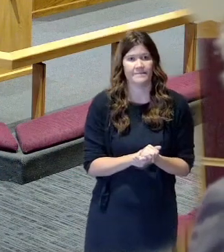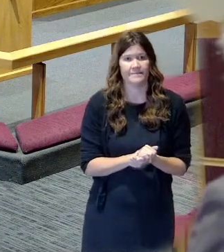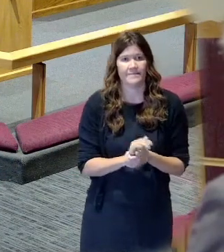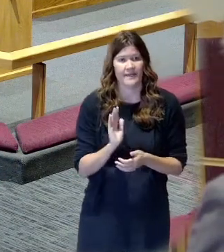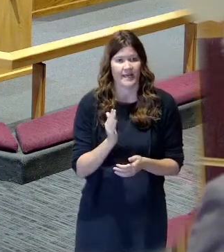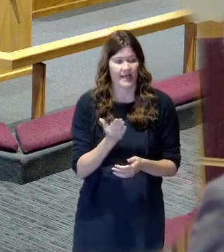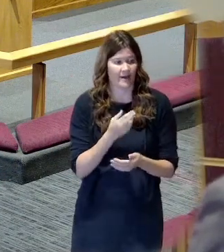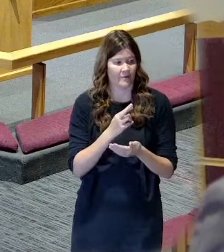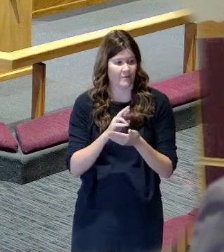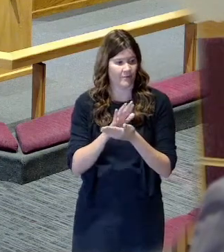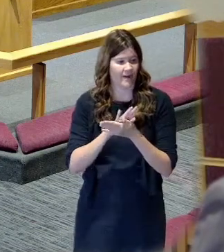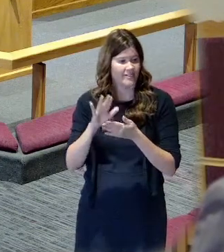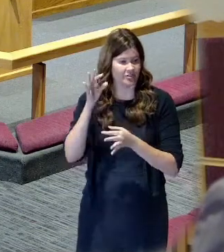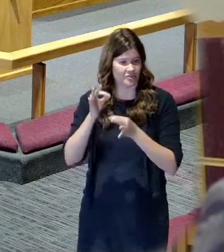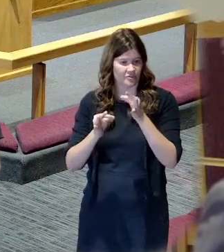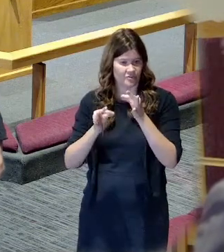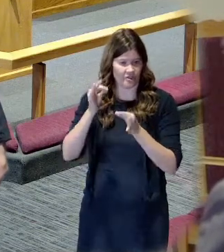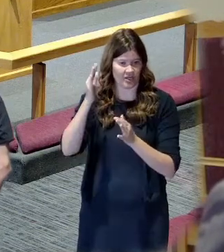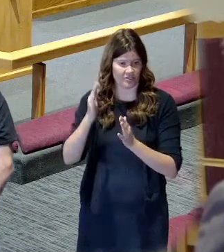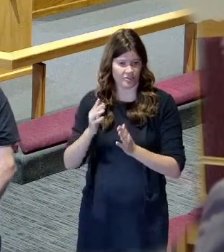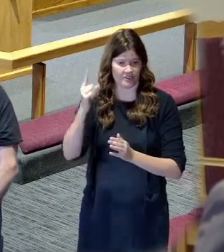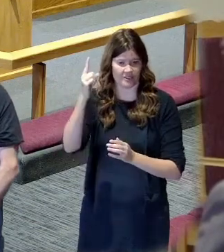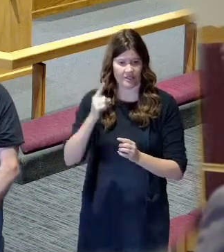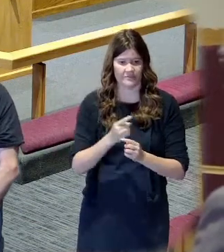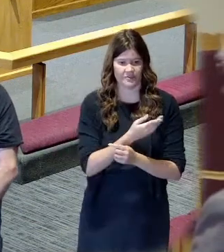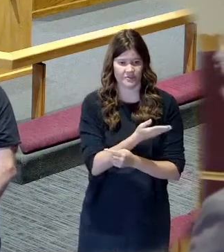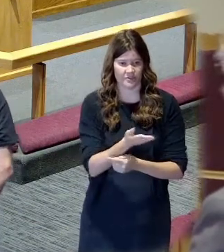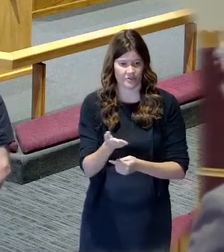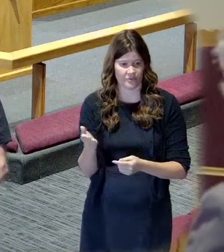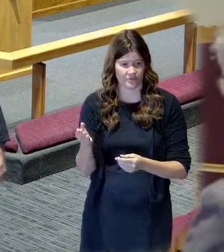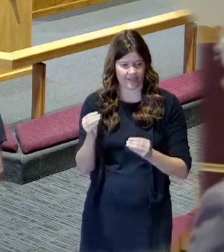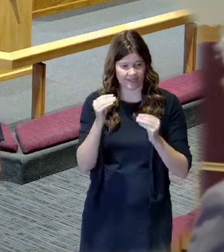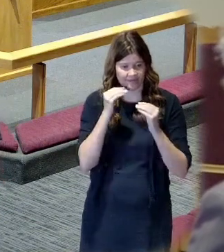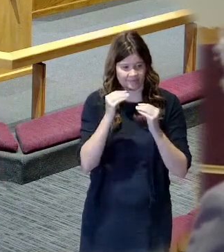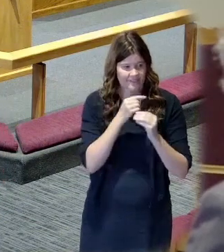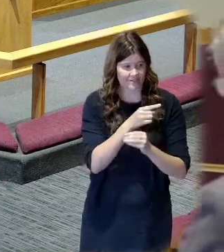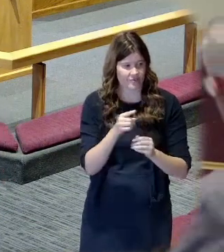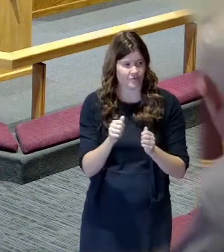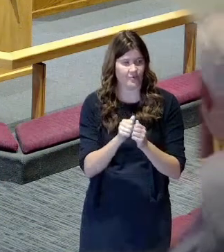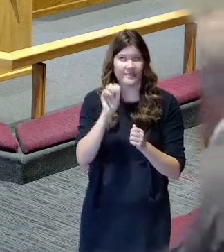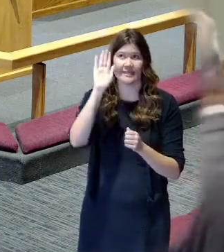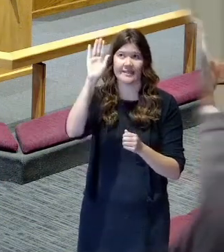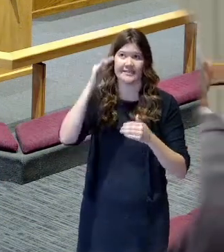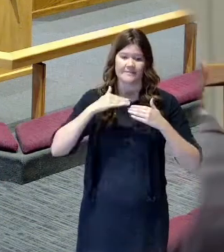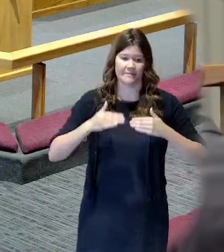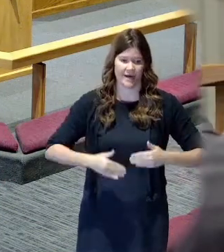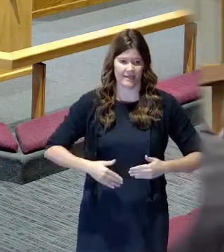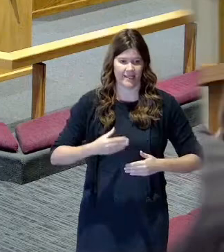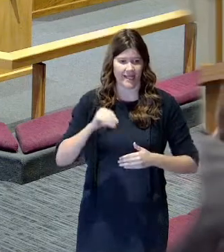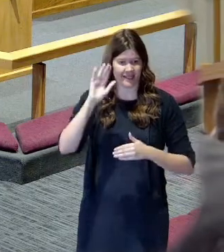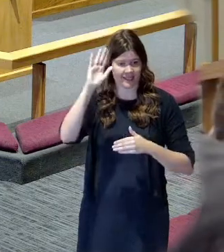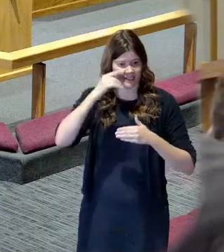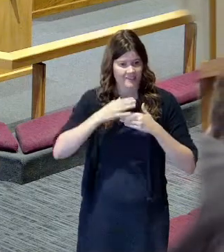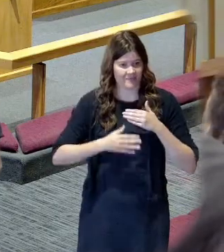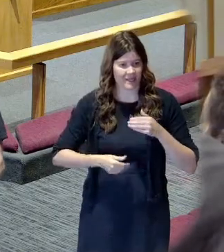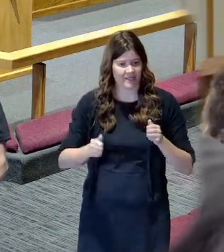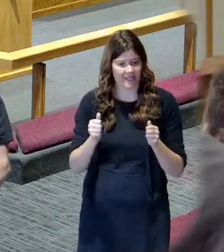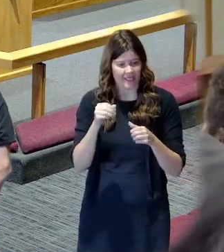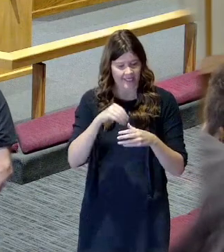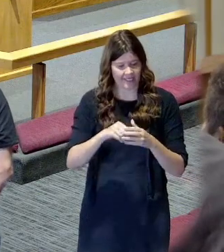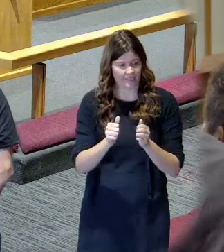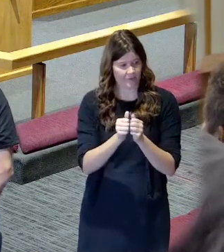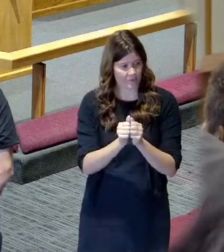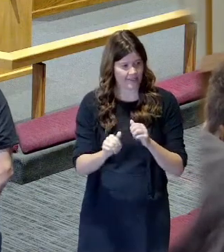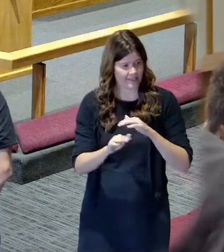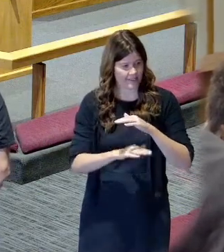our righteous judge comes to you to feed you with his body and his blood, in with and under these common